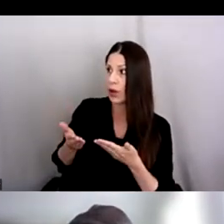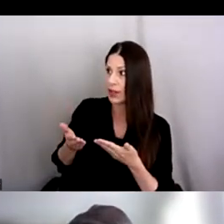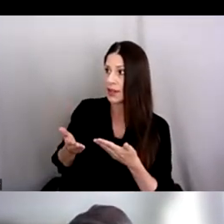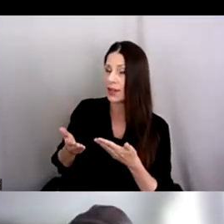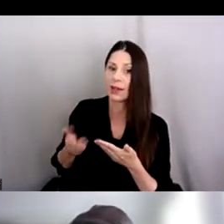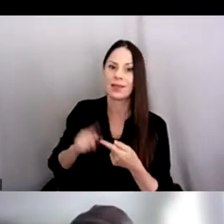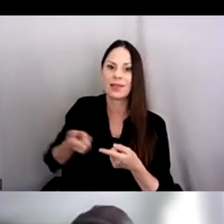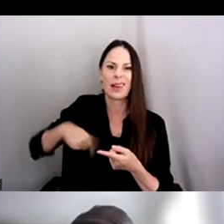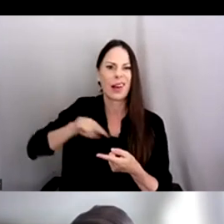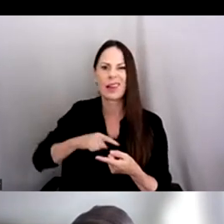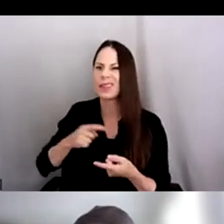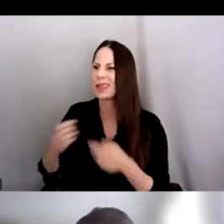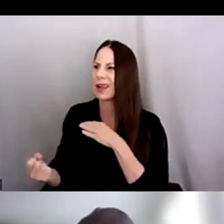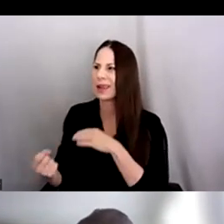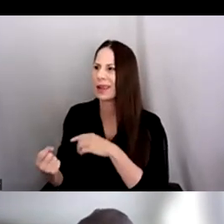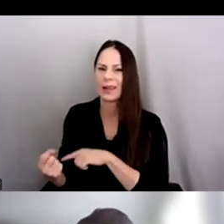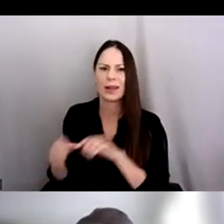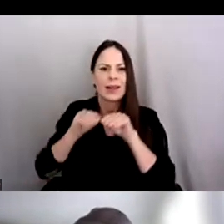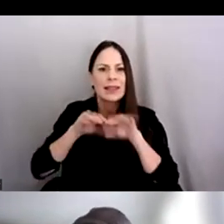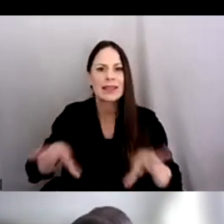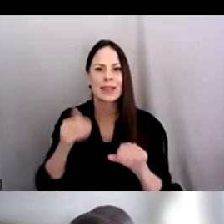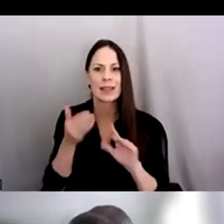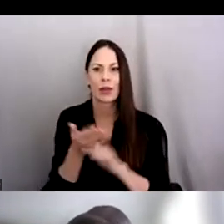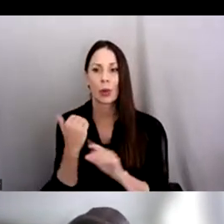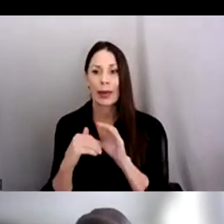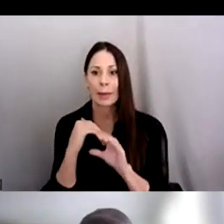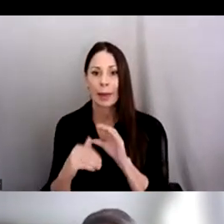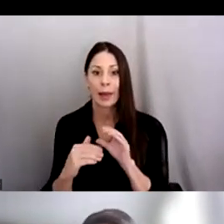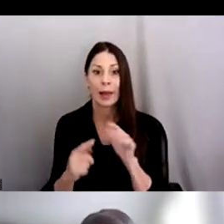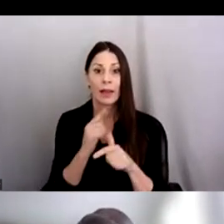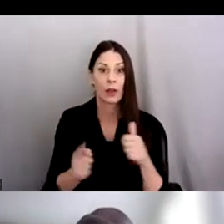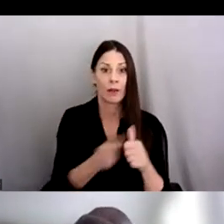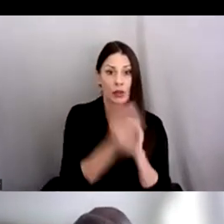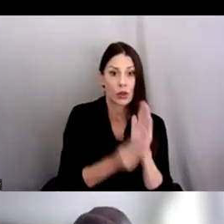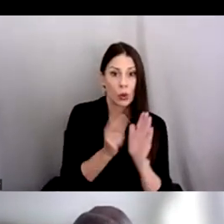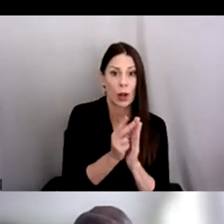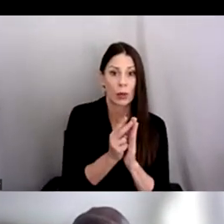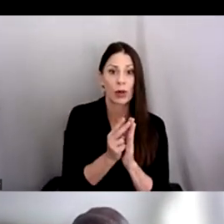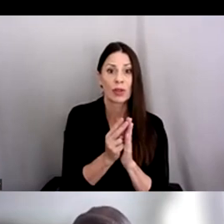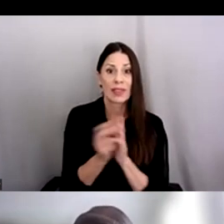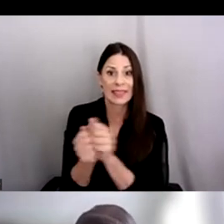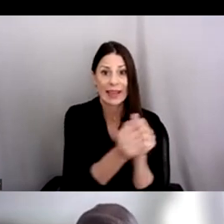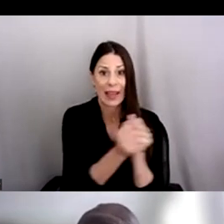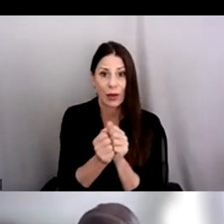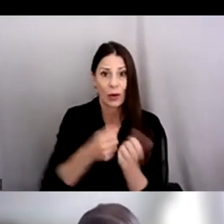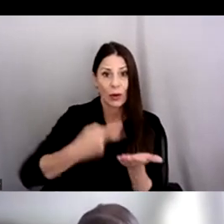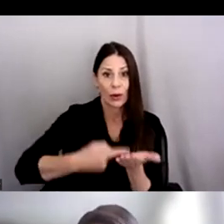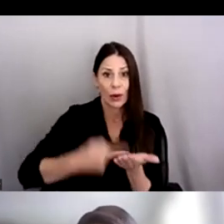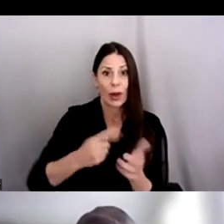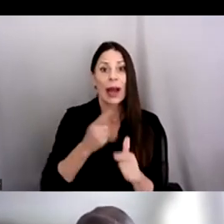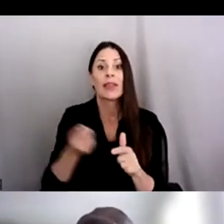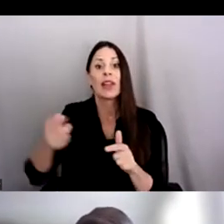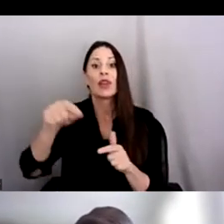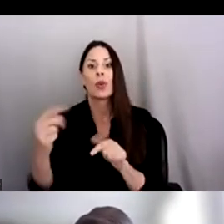it in writing or sends us an email, and then the first 2 hours we kind of go over it together, and then you guys come in at the last hour and kind of